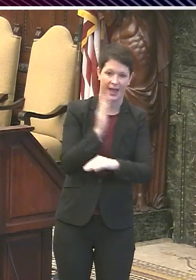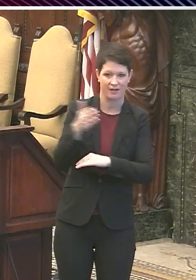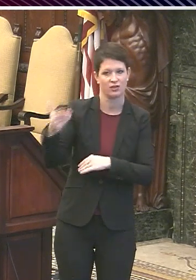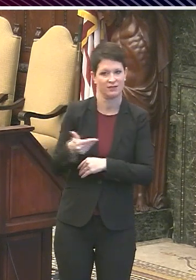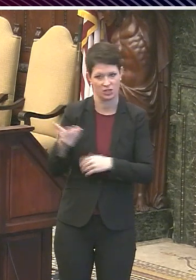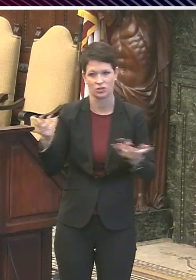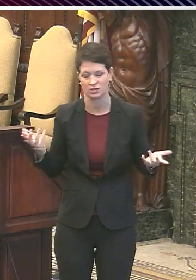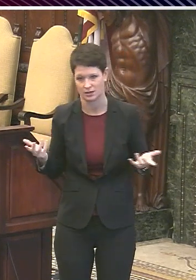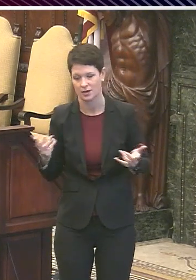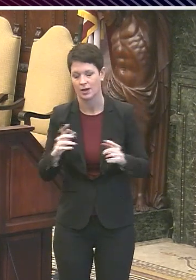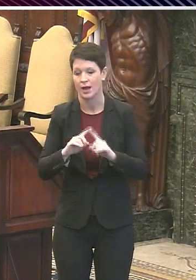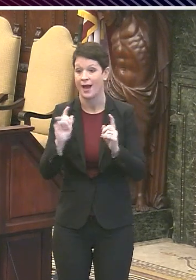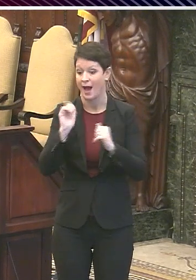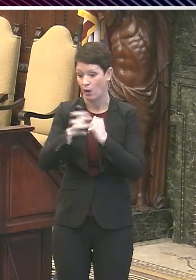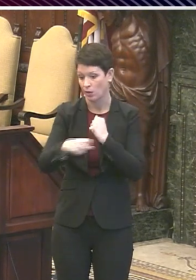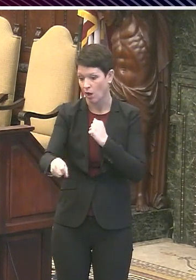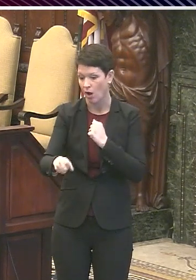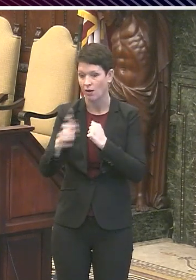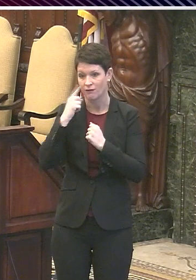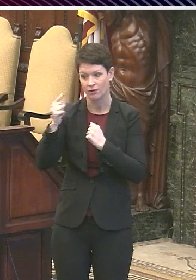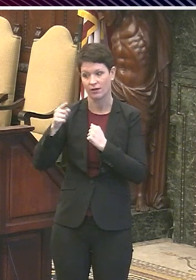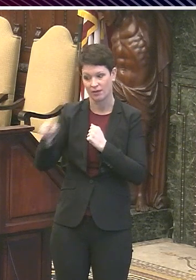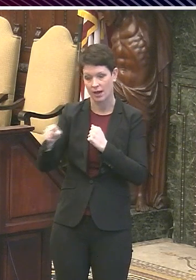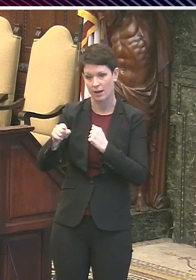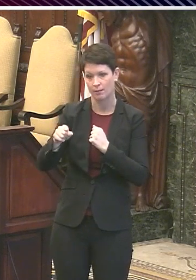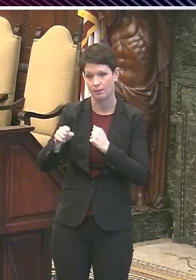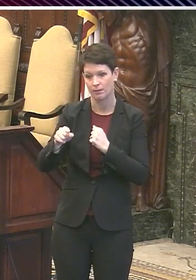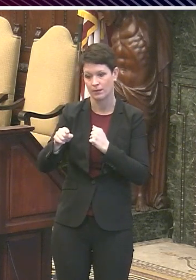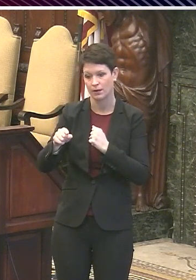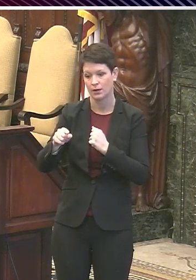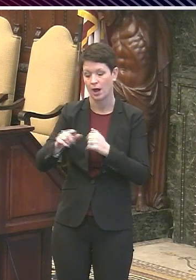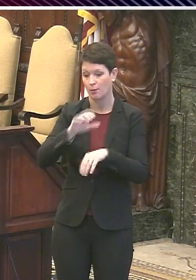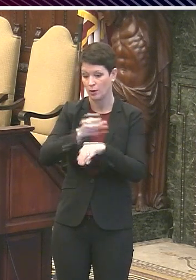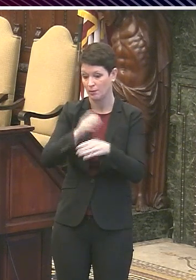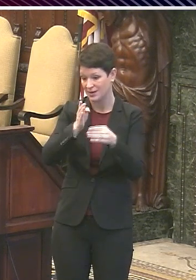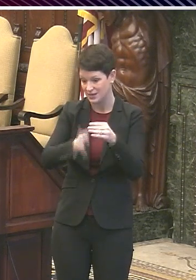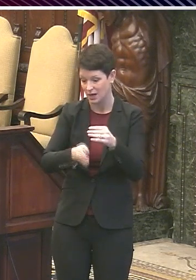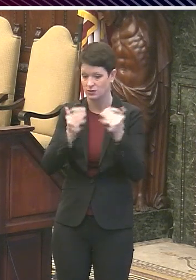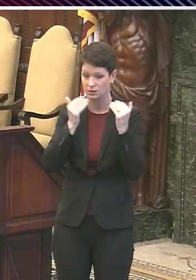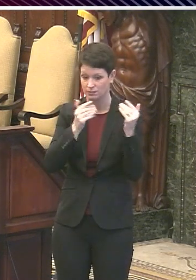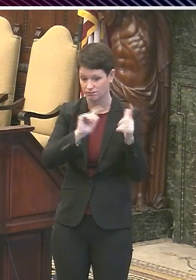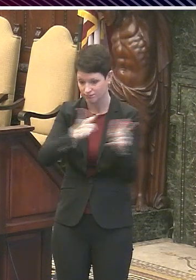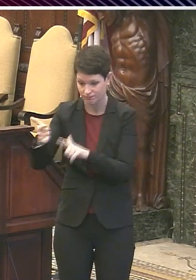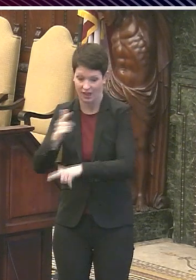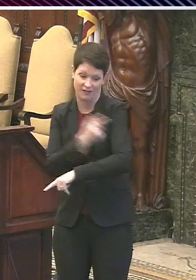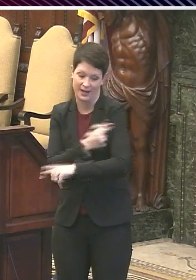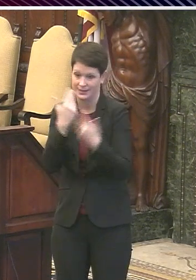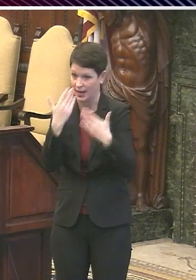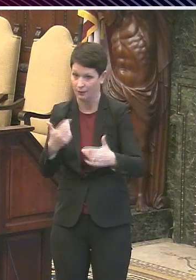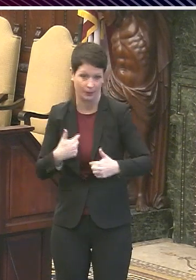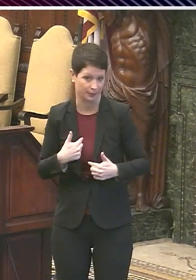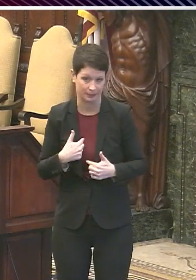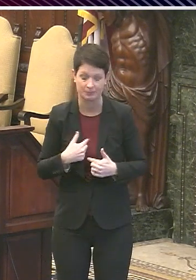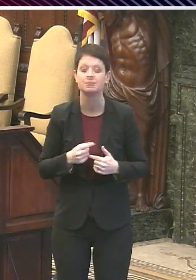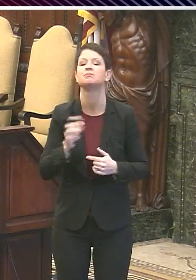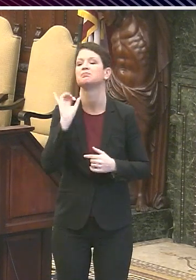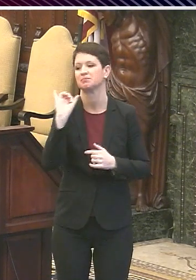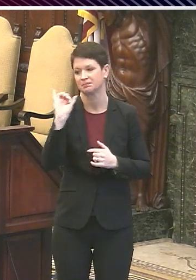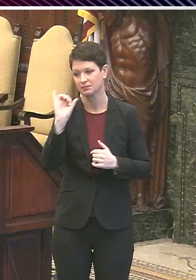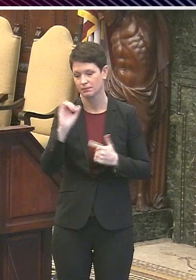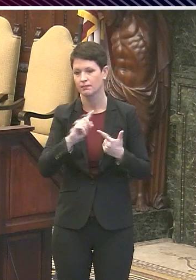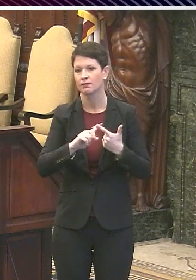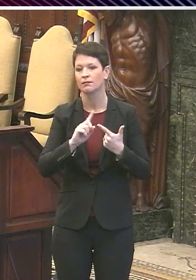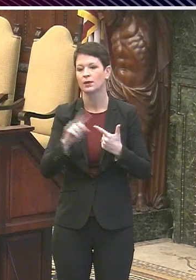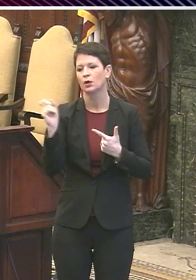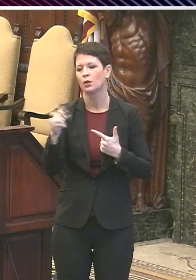So I don't know how long it'll be for them to get that appointment done and to be vaccinated. Okay, and then I